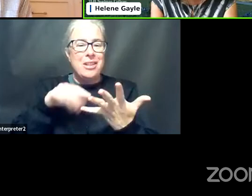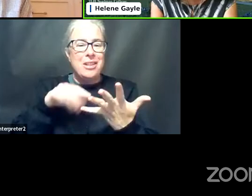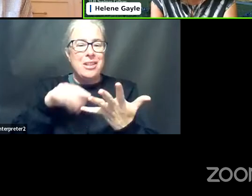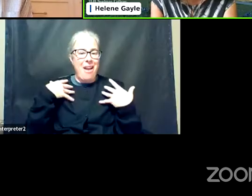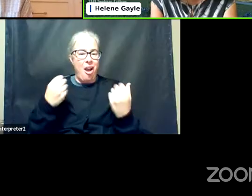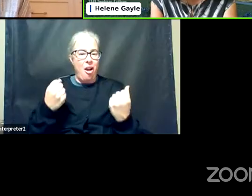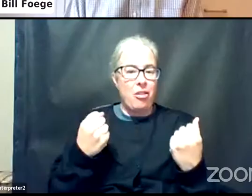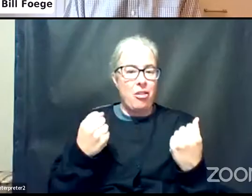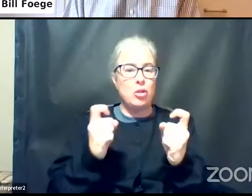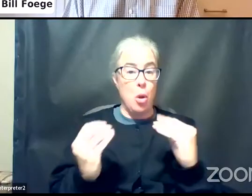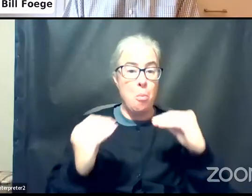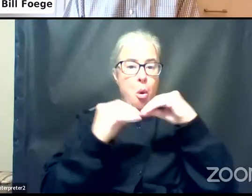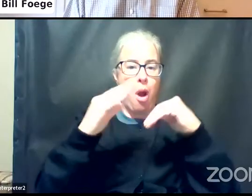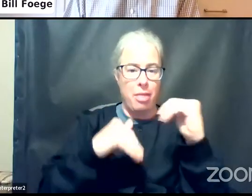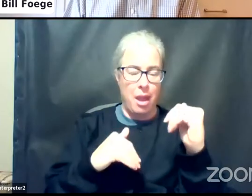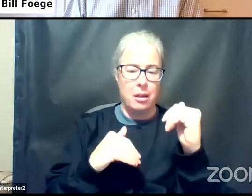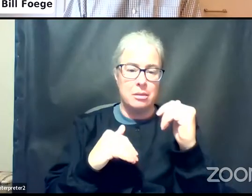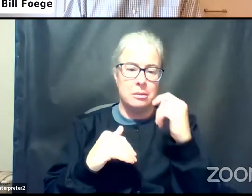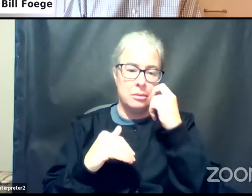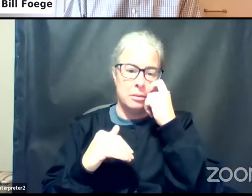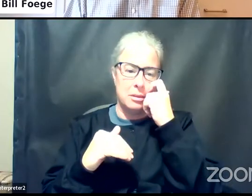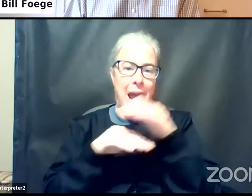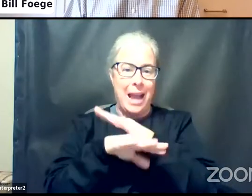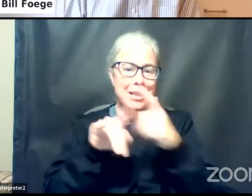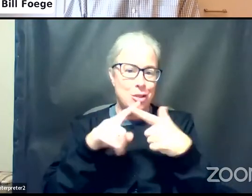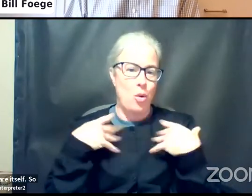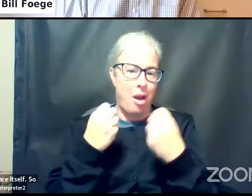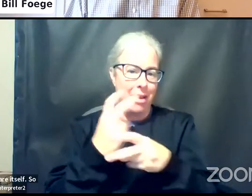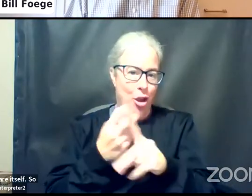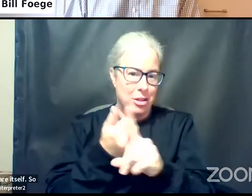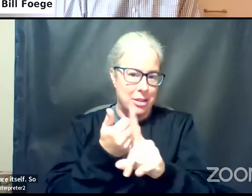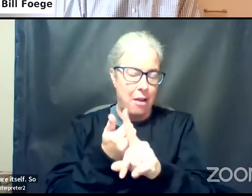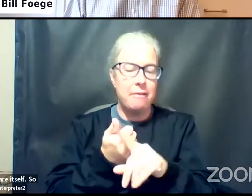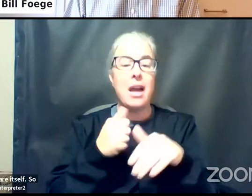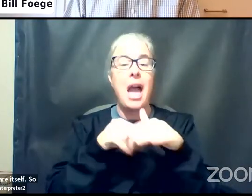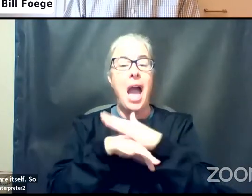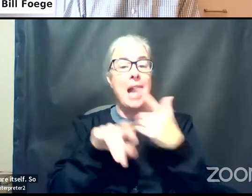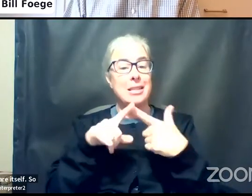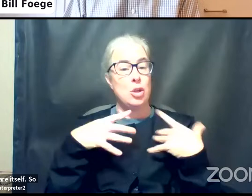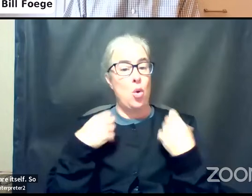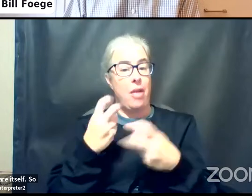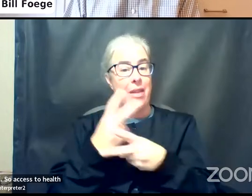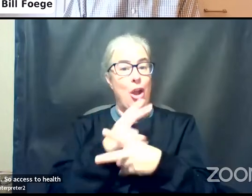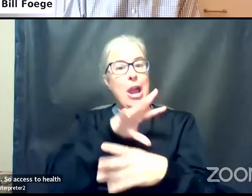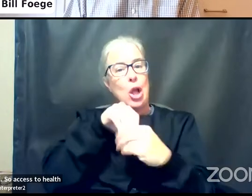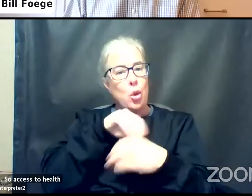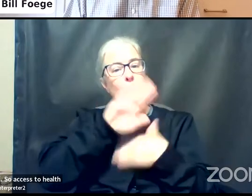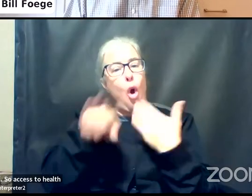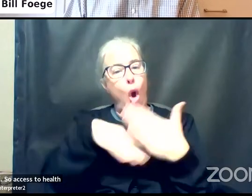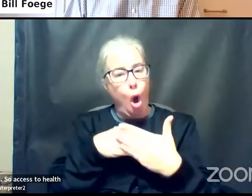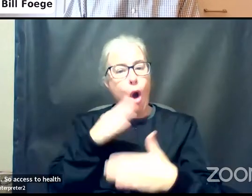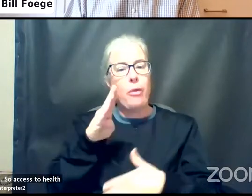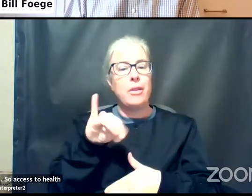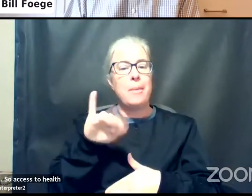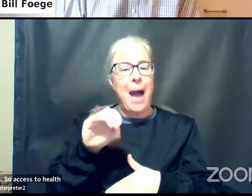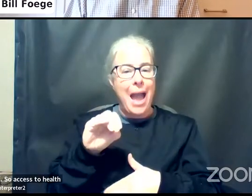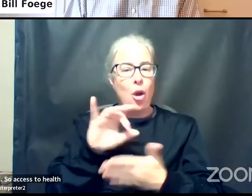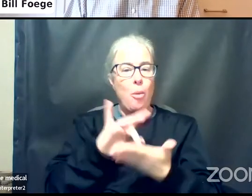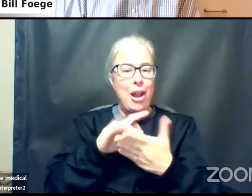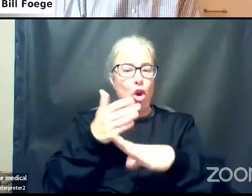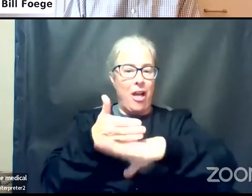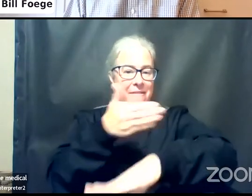um access to health care itself so access to health care including all the bio medical advances